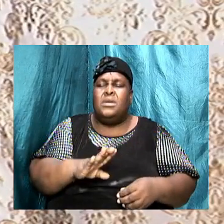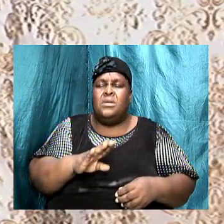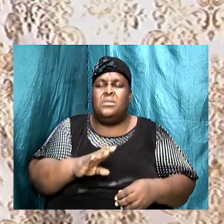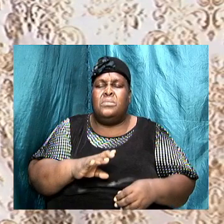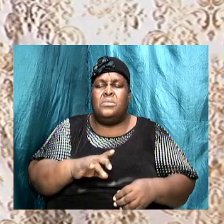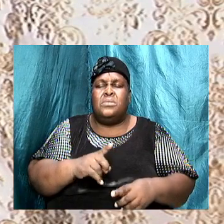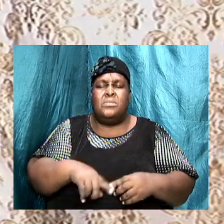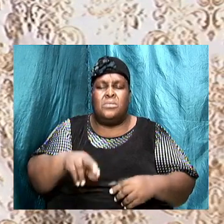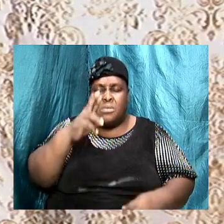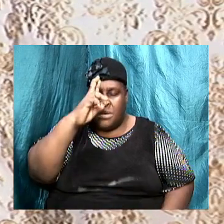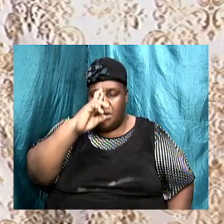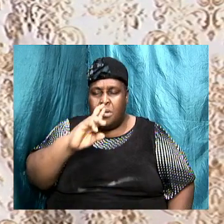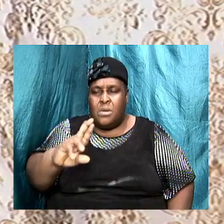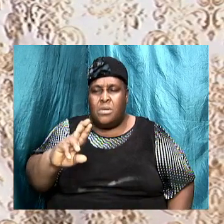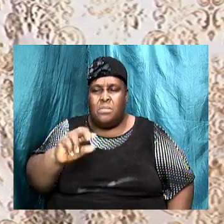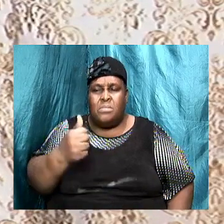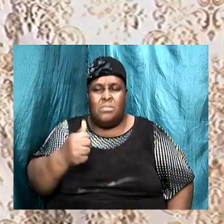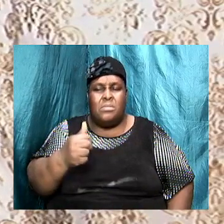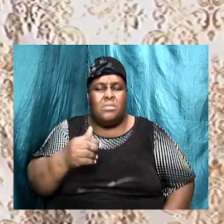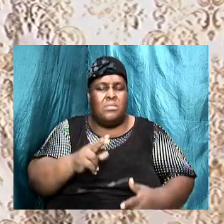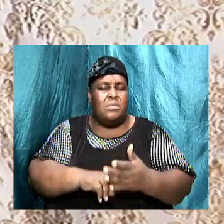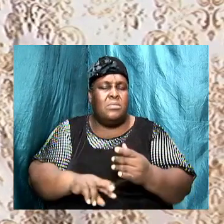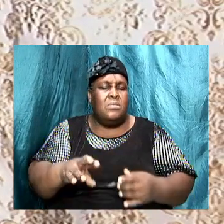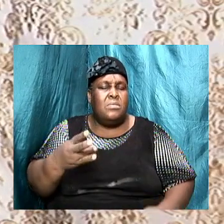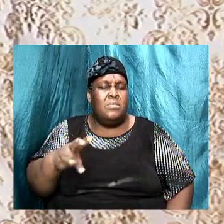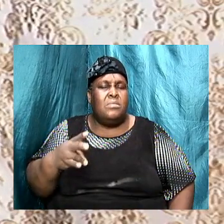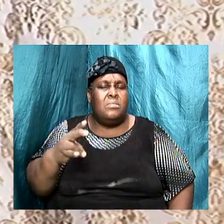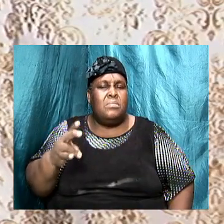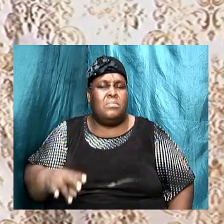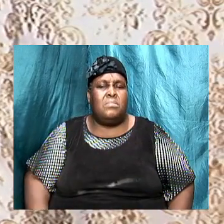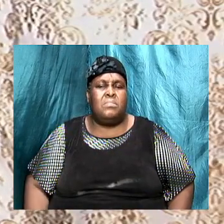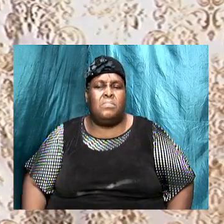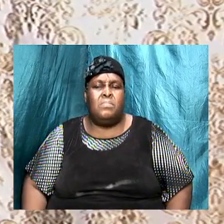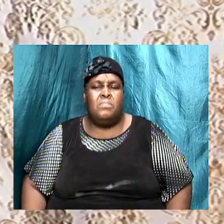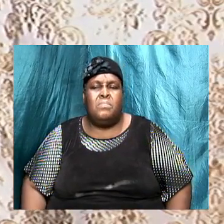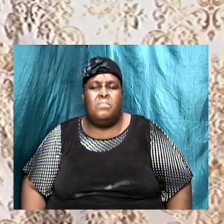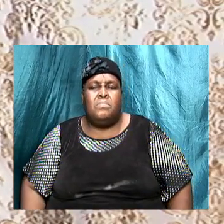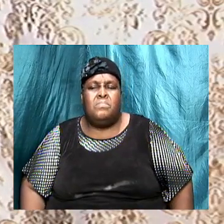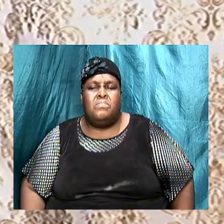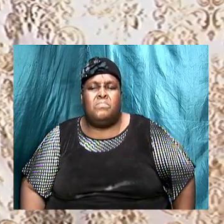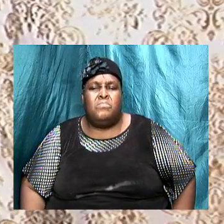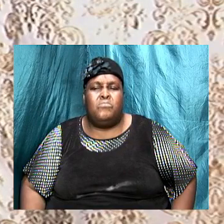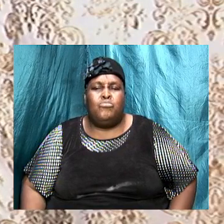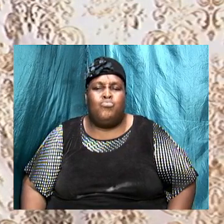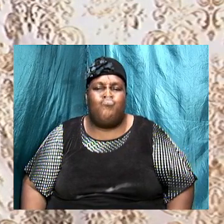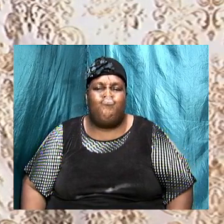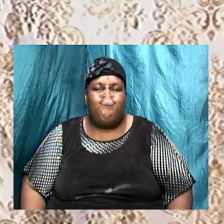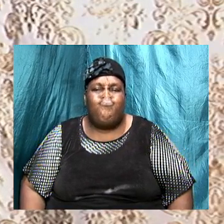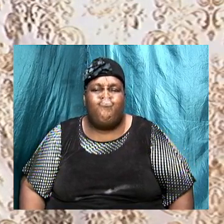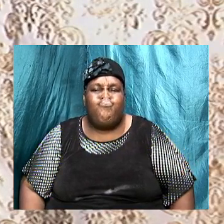10 verses 17. Romans 10 verses 17.